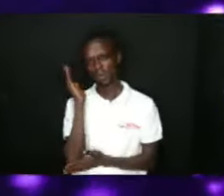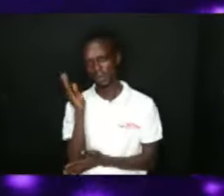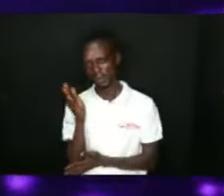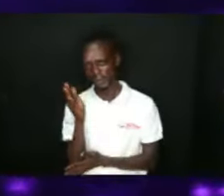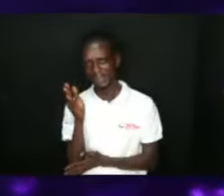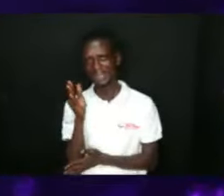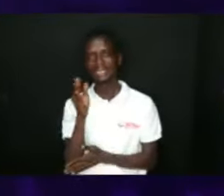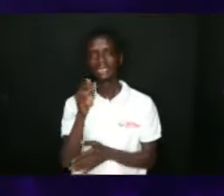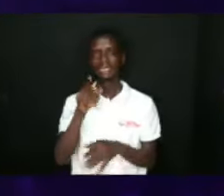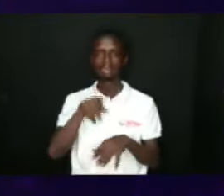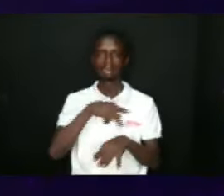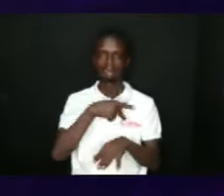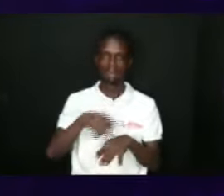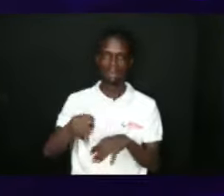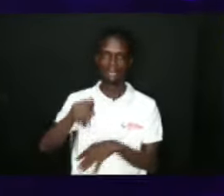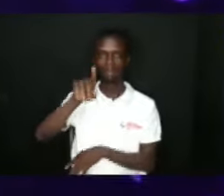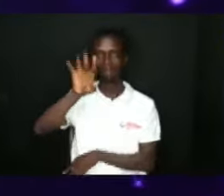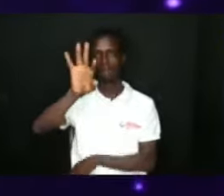97,